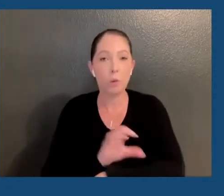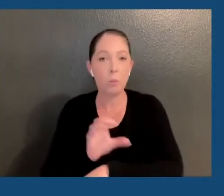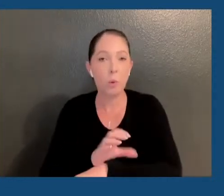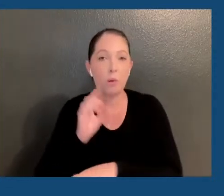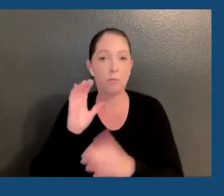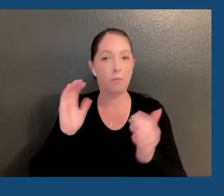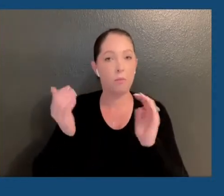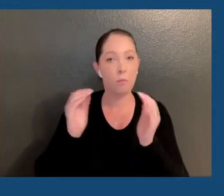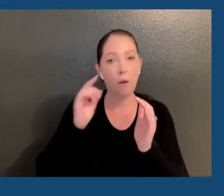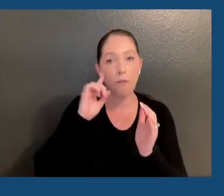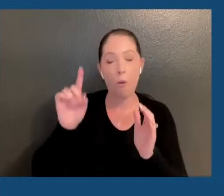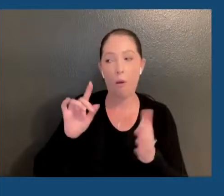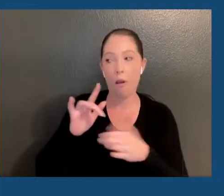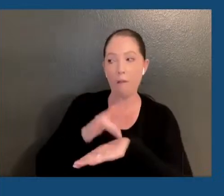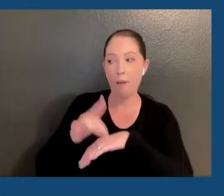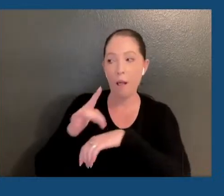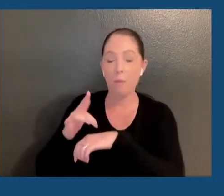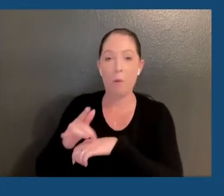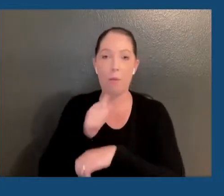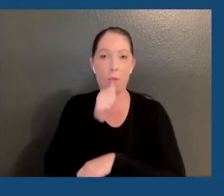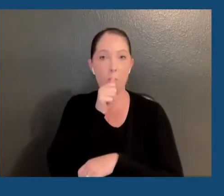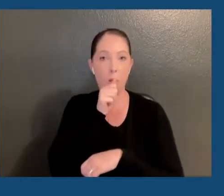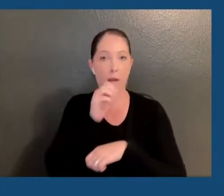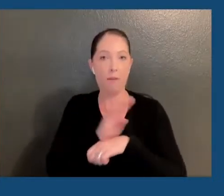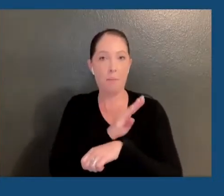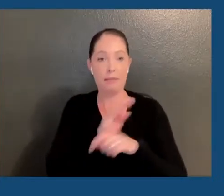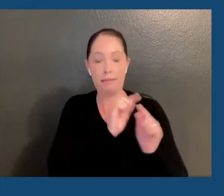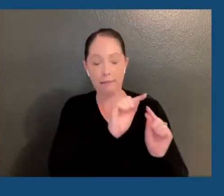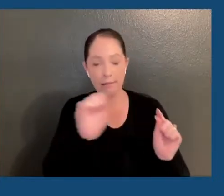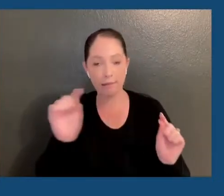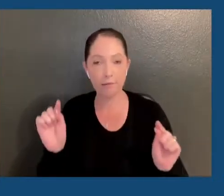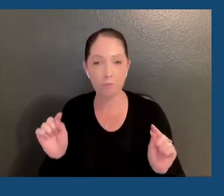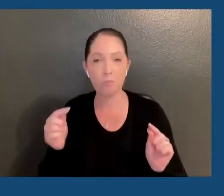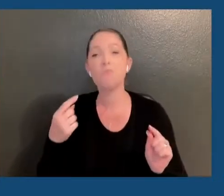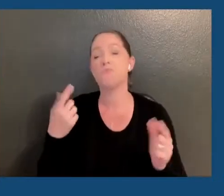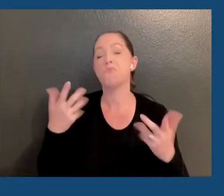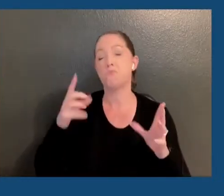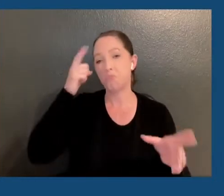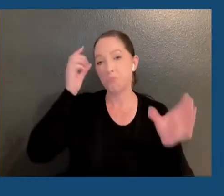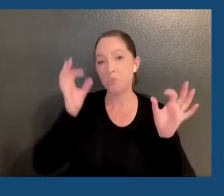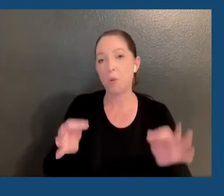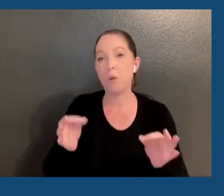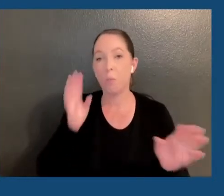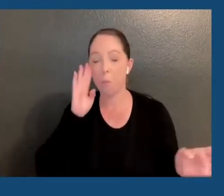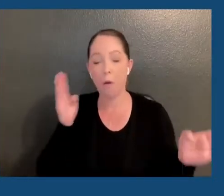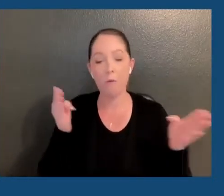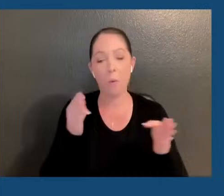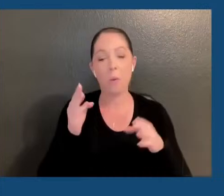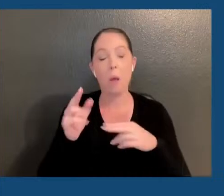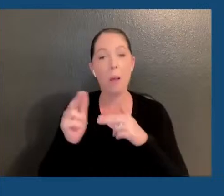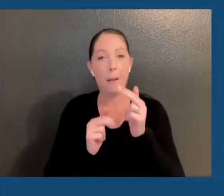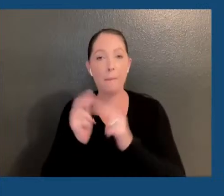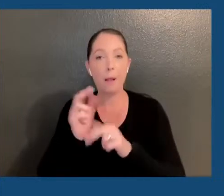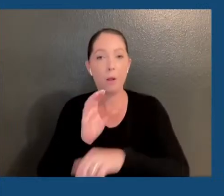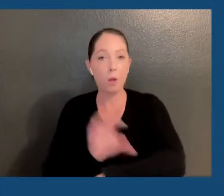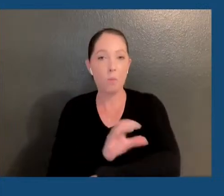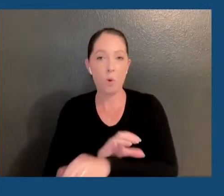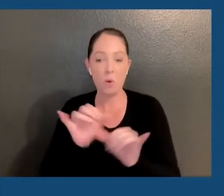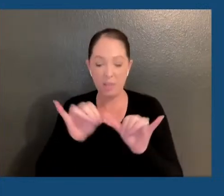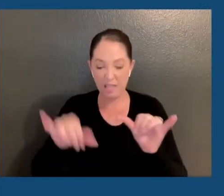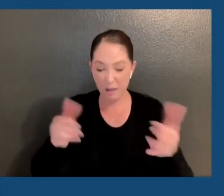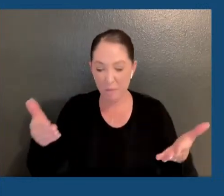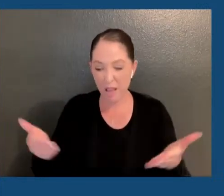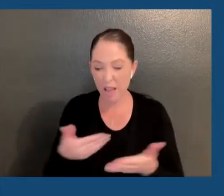is available in the private domain. So we decided, let's focus on building a computer system here, which is second to none, but